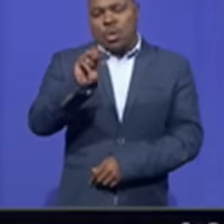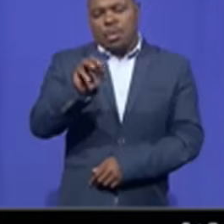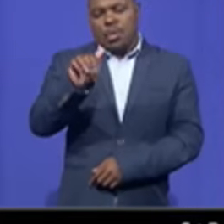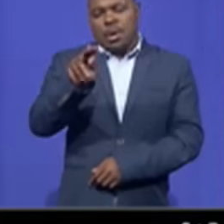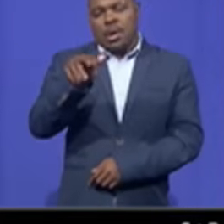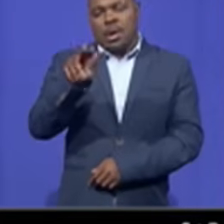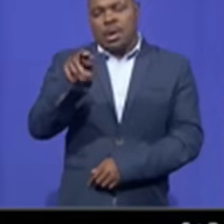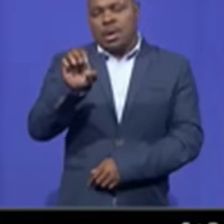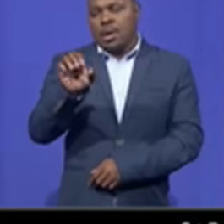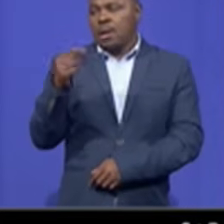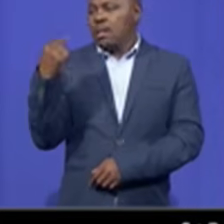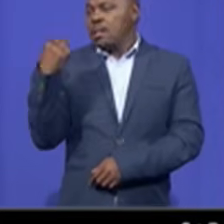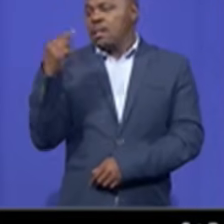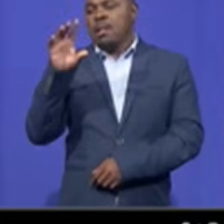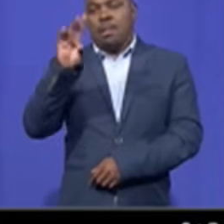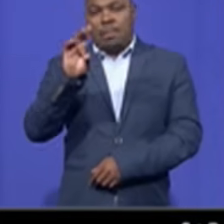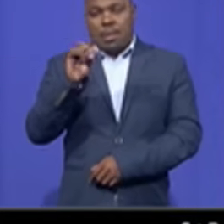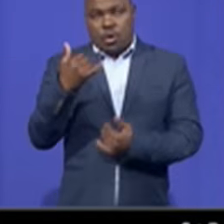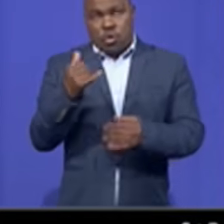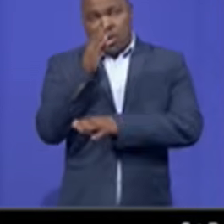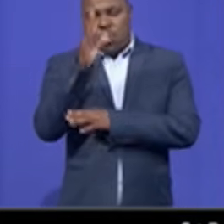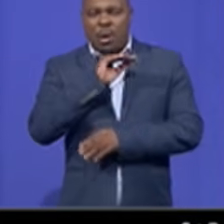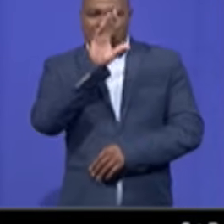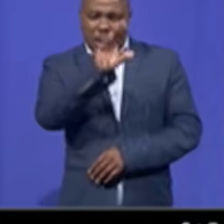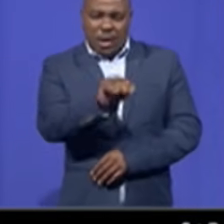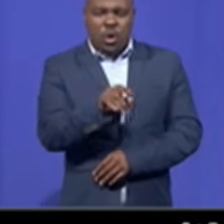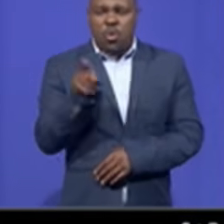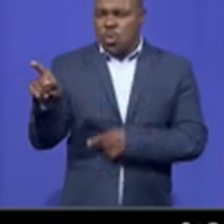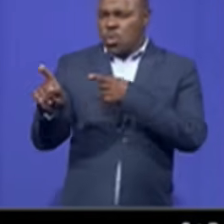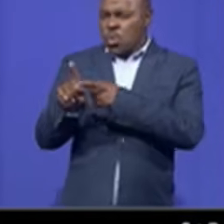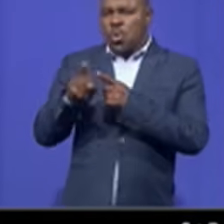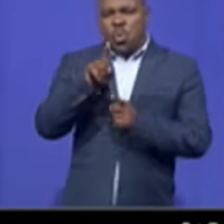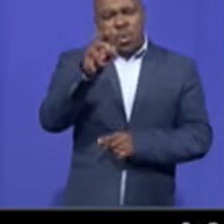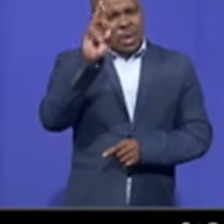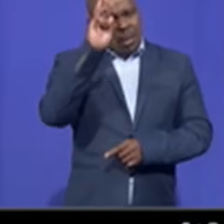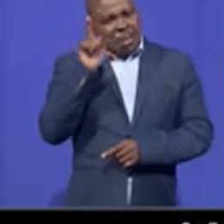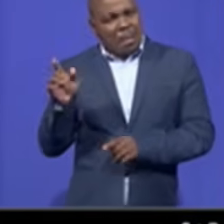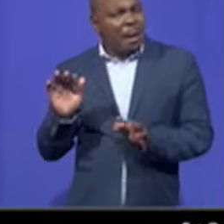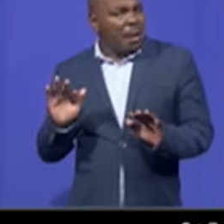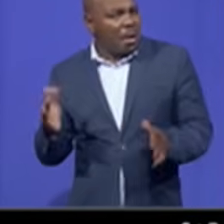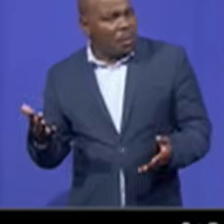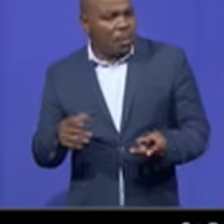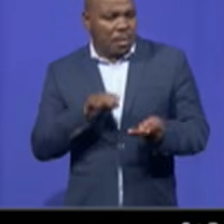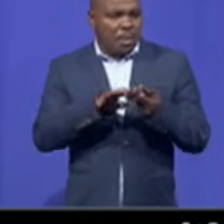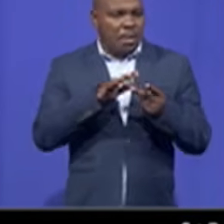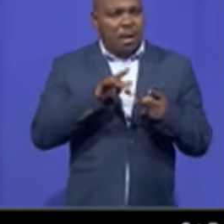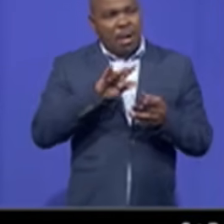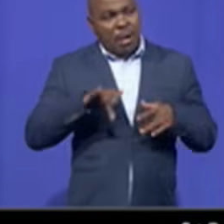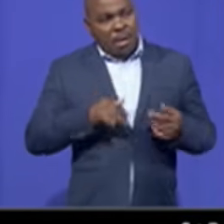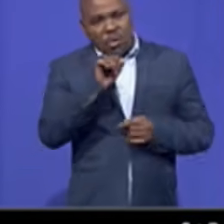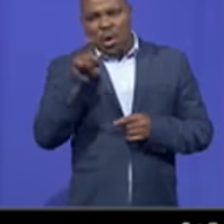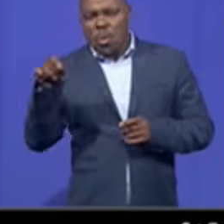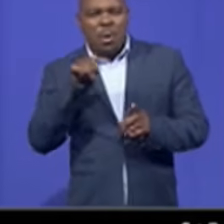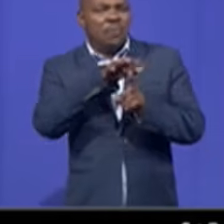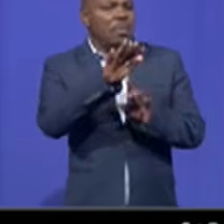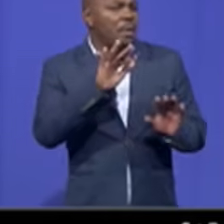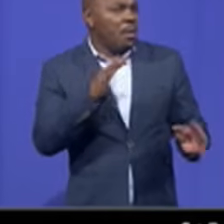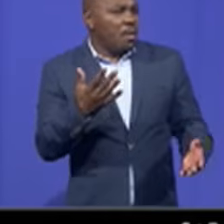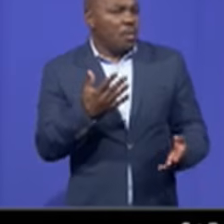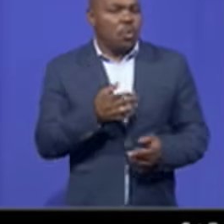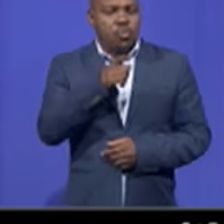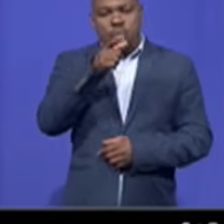Laboraro. Mme mogaetsho re go lopile gore o lebelele gore o gopola Molosankwe jang gore o amile botshelo jwa gago jang mme ditshwanelo